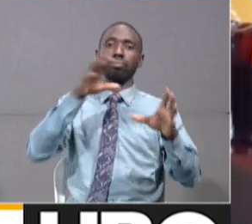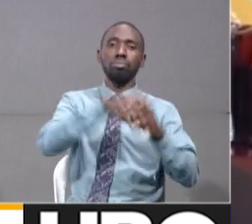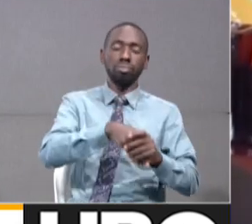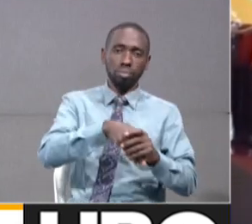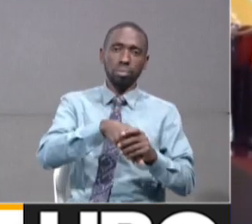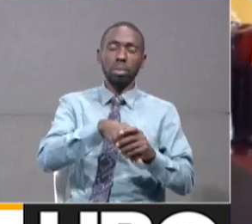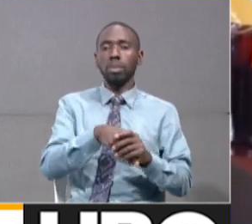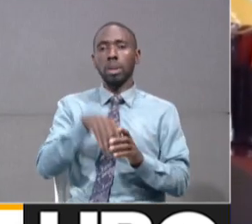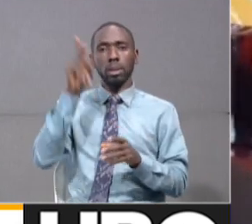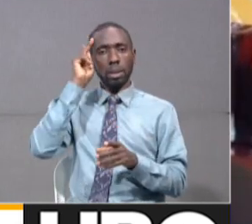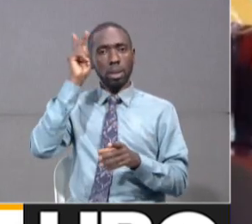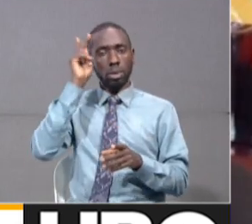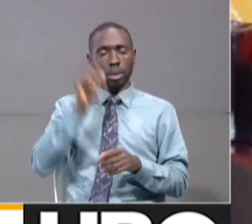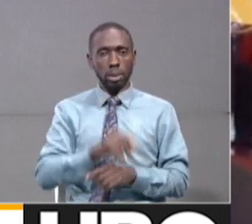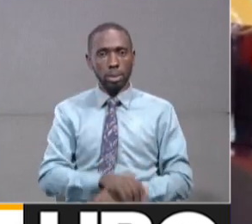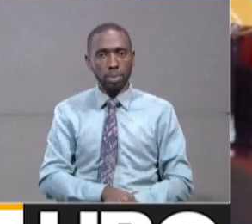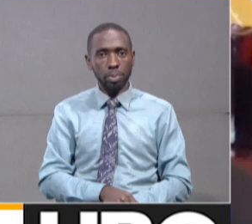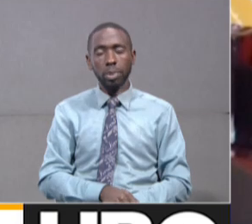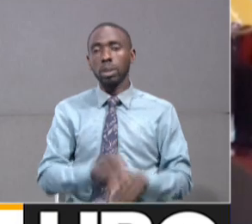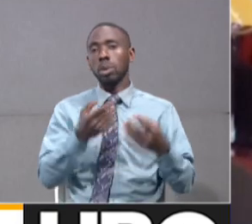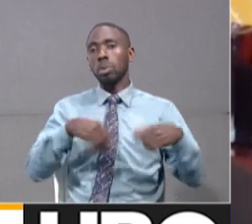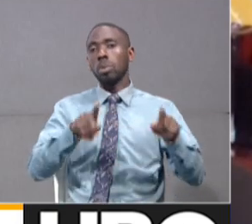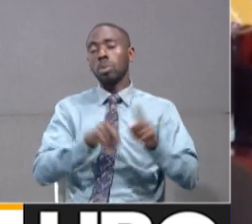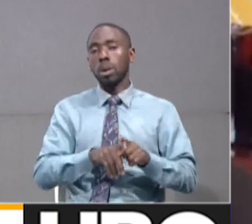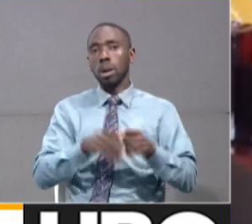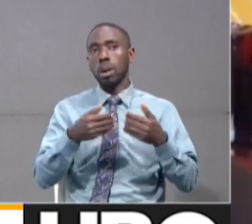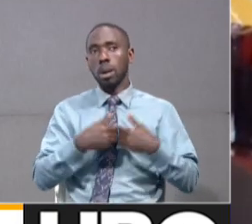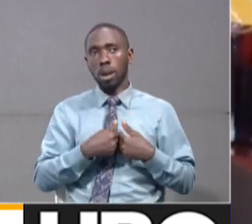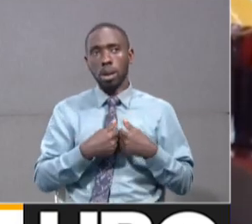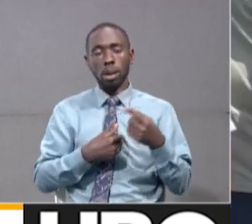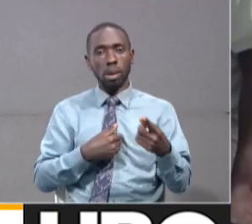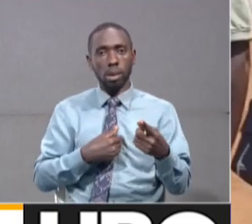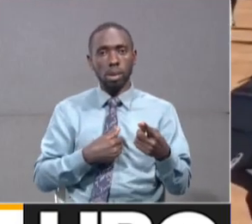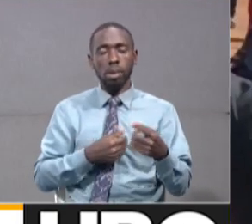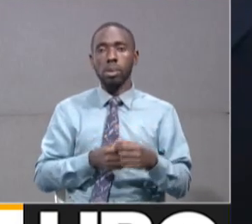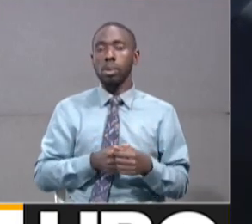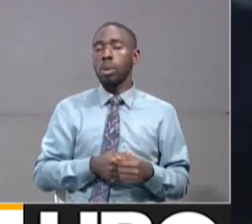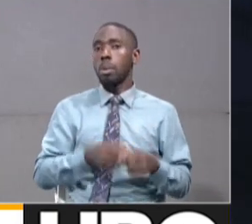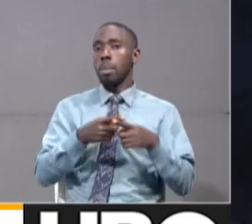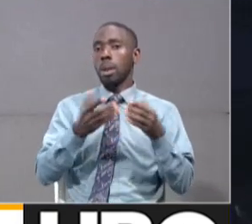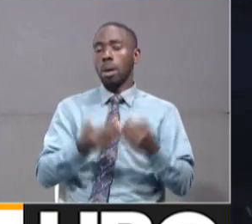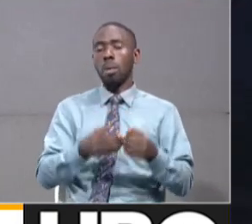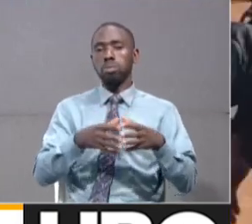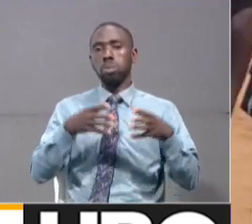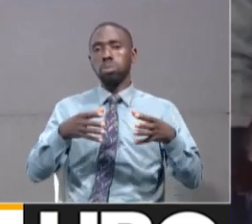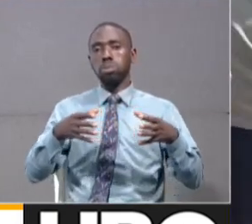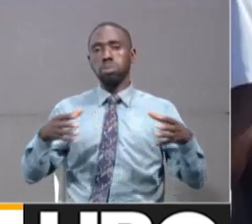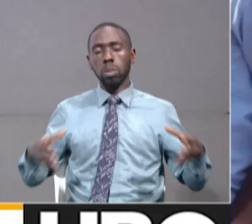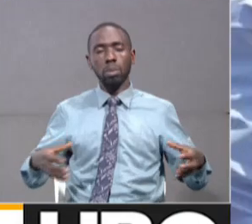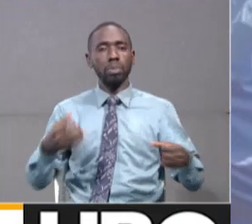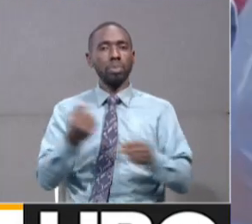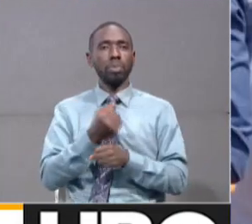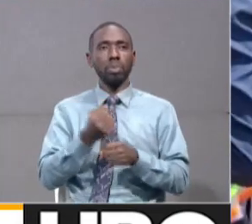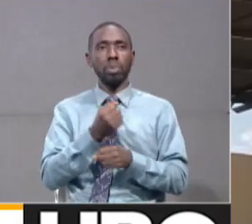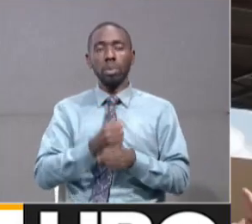their skills. World Bank doesn't want to call it a stadium. Now, in enhancing the use of maintenance